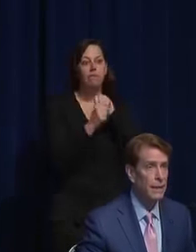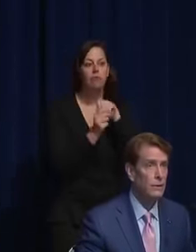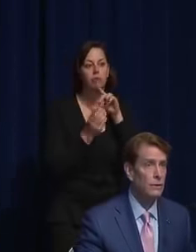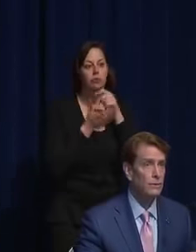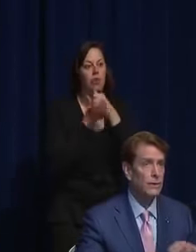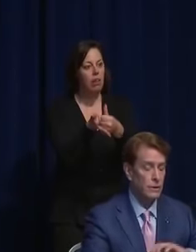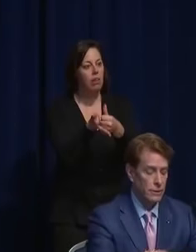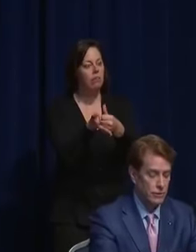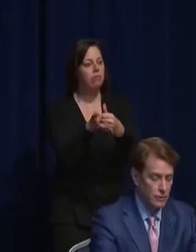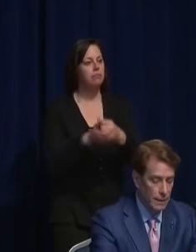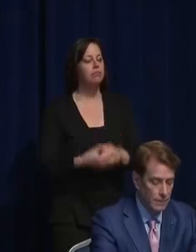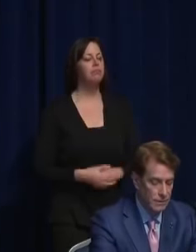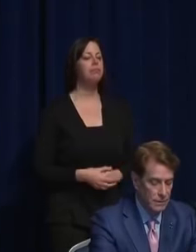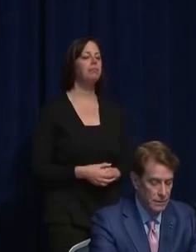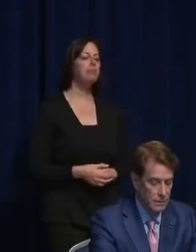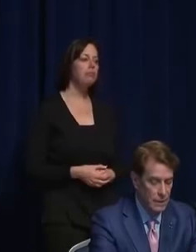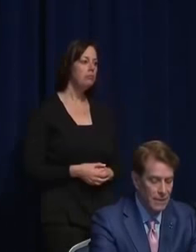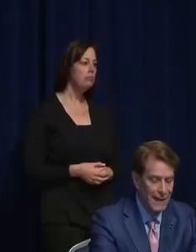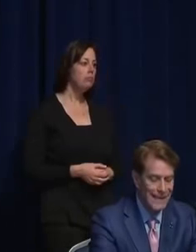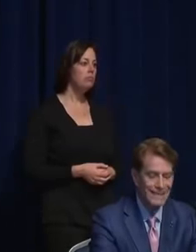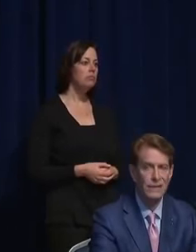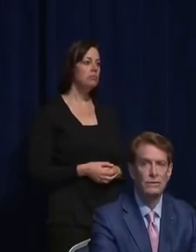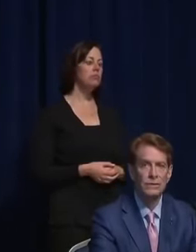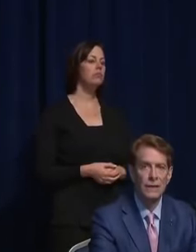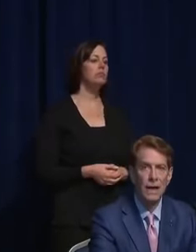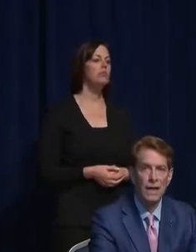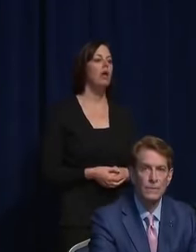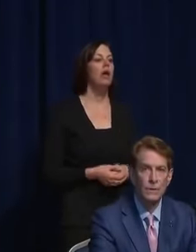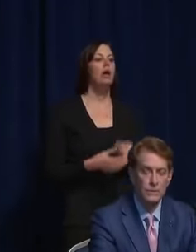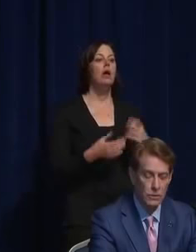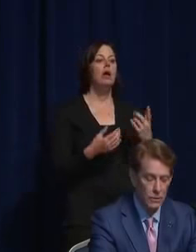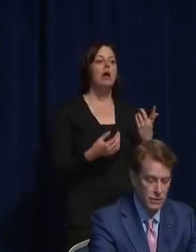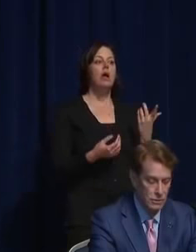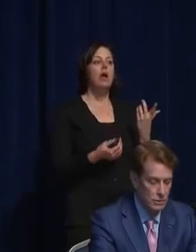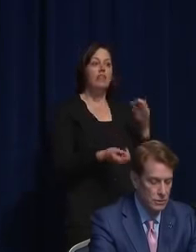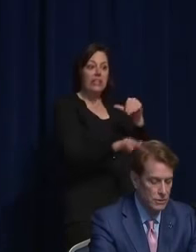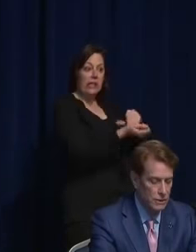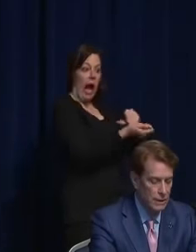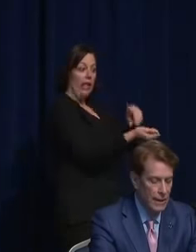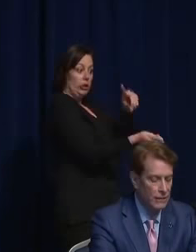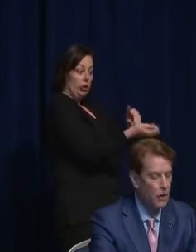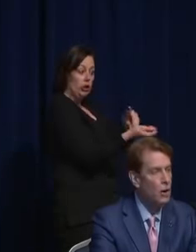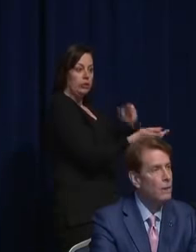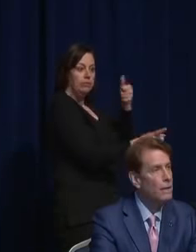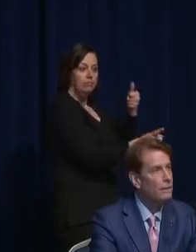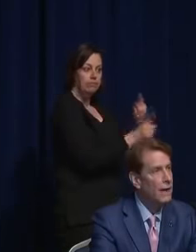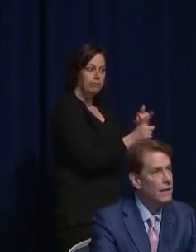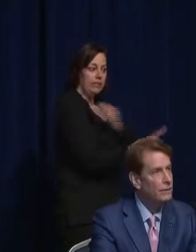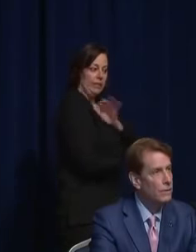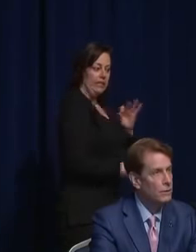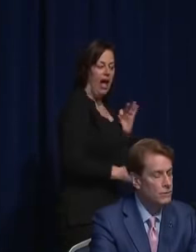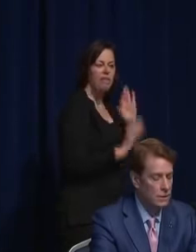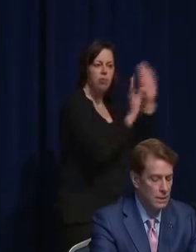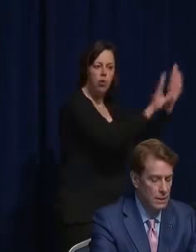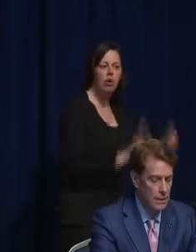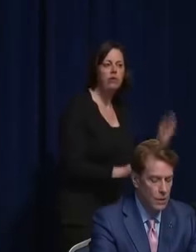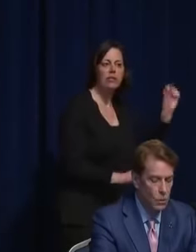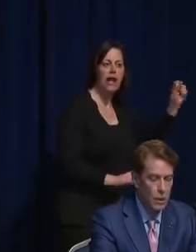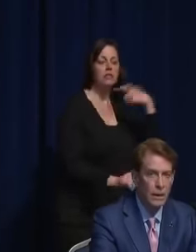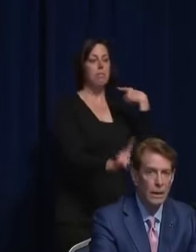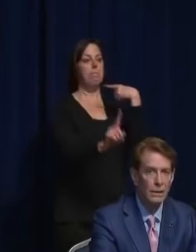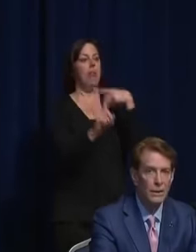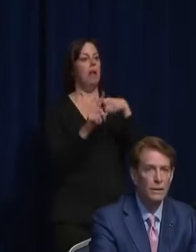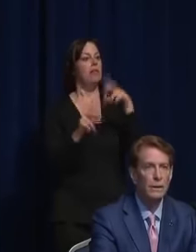Beyond the heroes that are in scrubs, the command centers in hospitals across New Jersey have an army of experts that